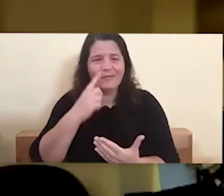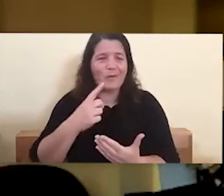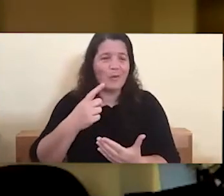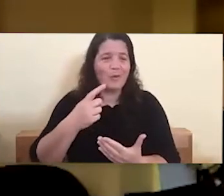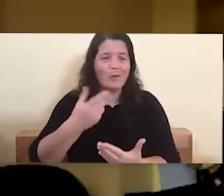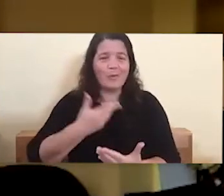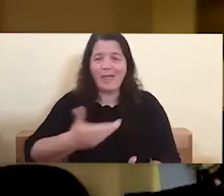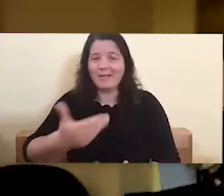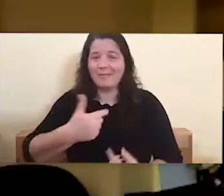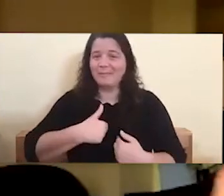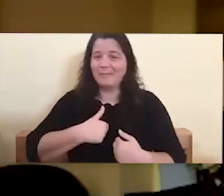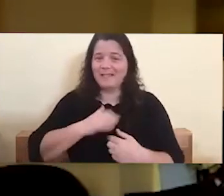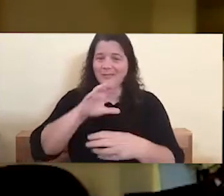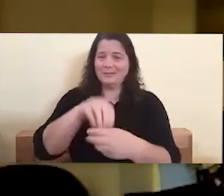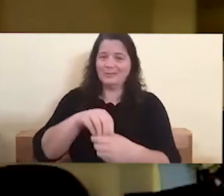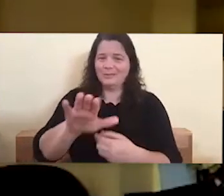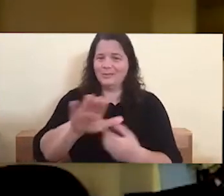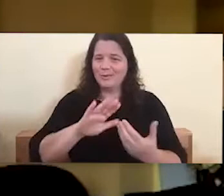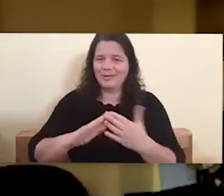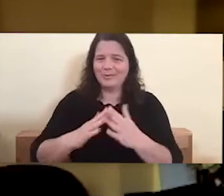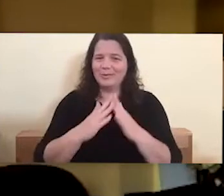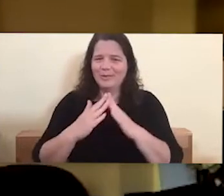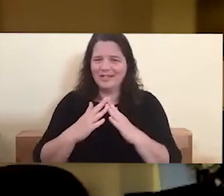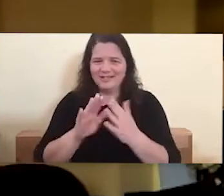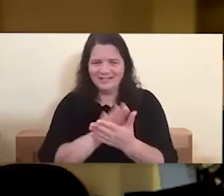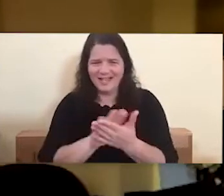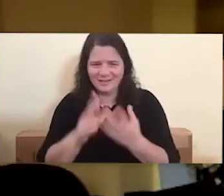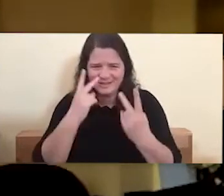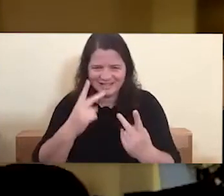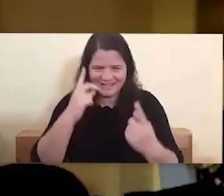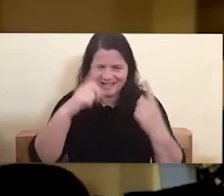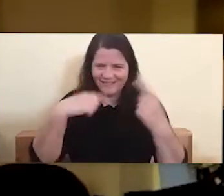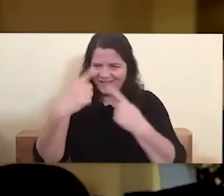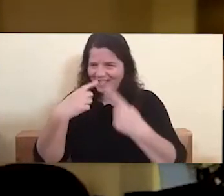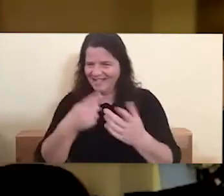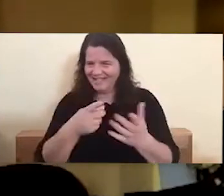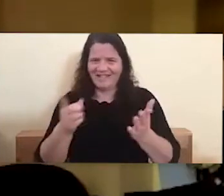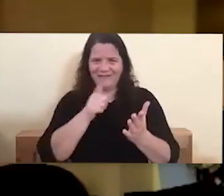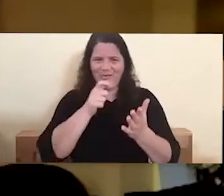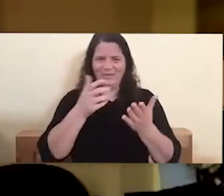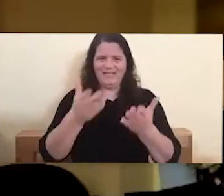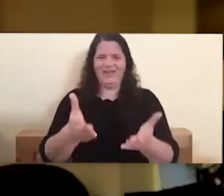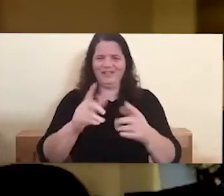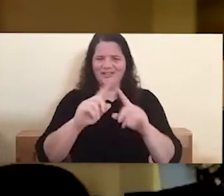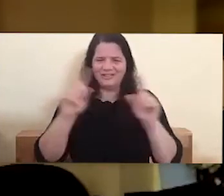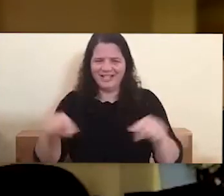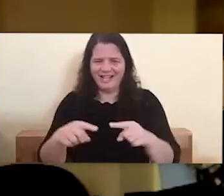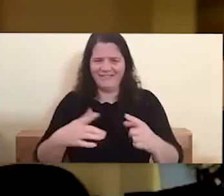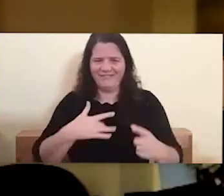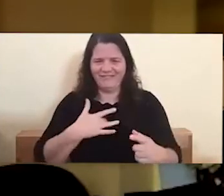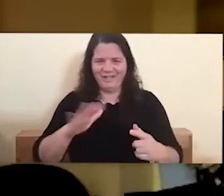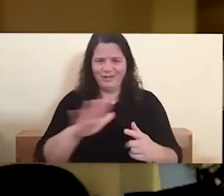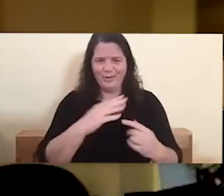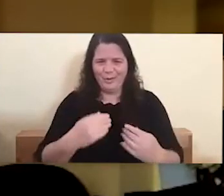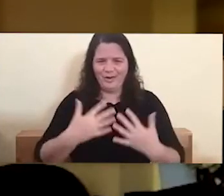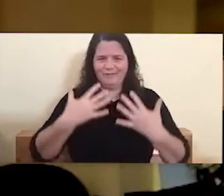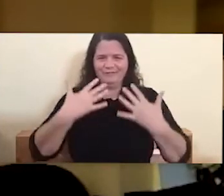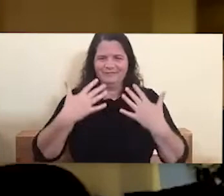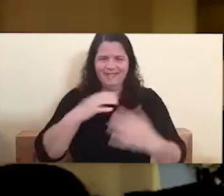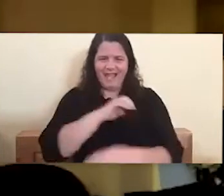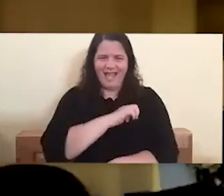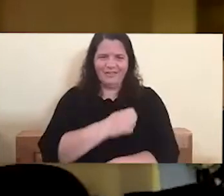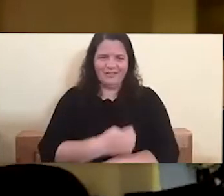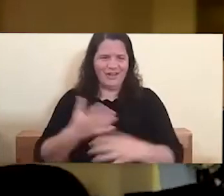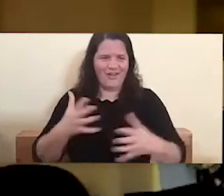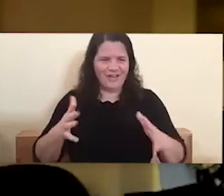your beautiful community. It's nice to see all of the faces that I'm able to see and to feel your energy already.